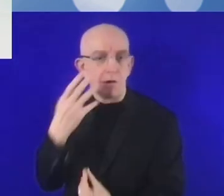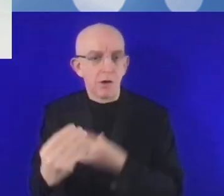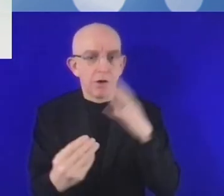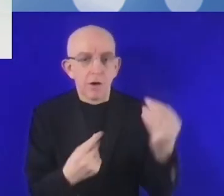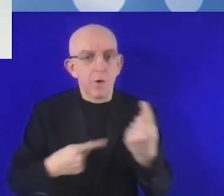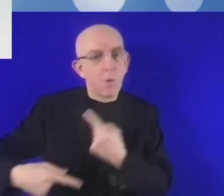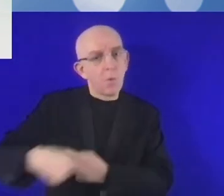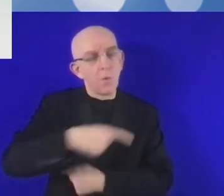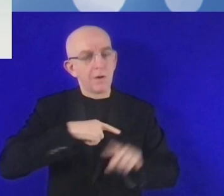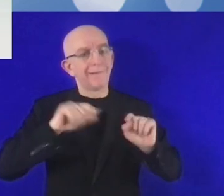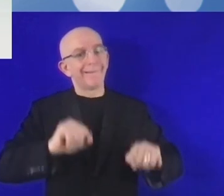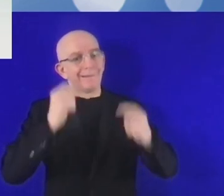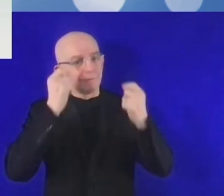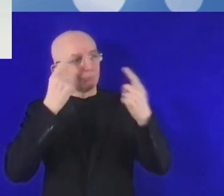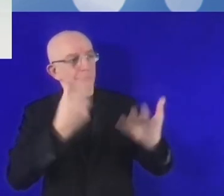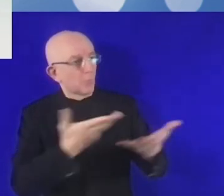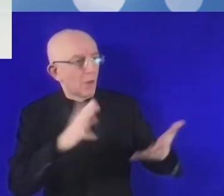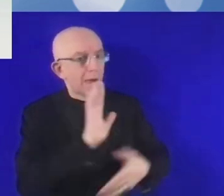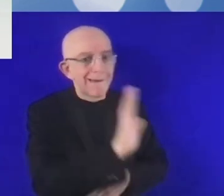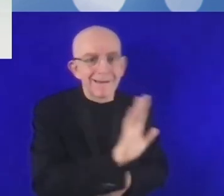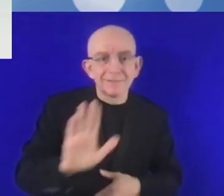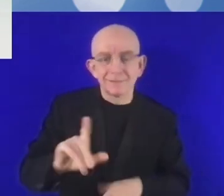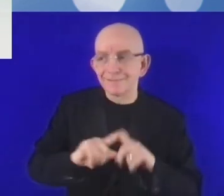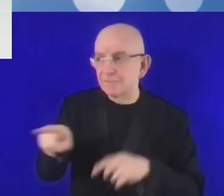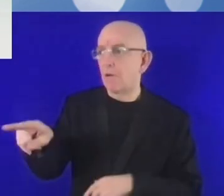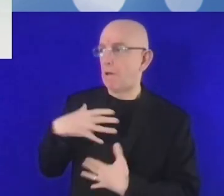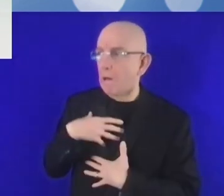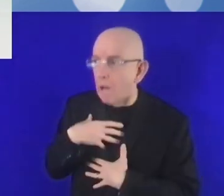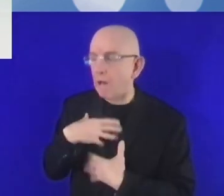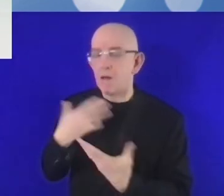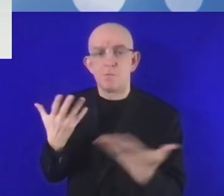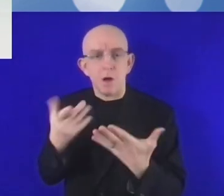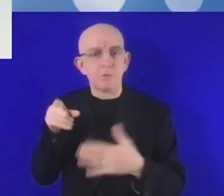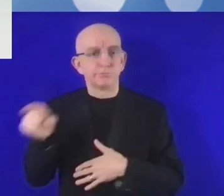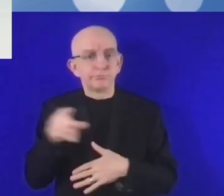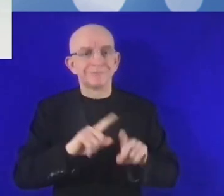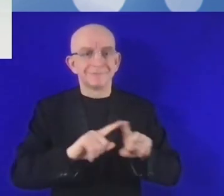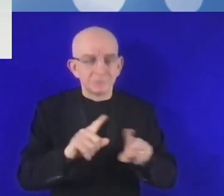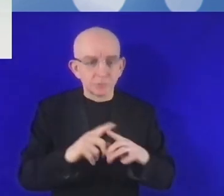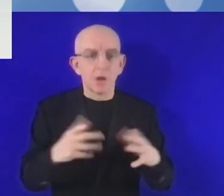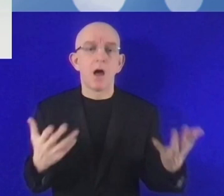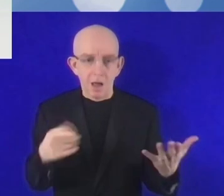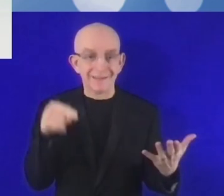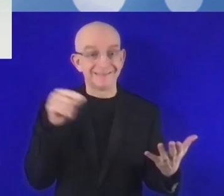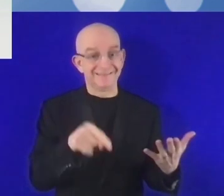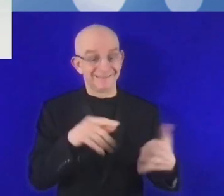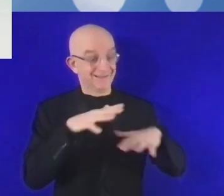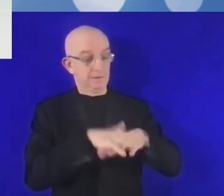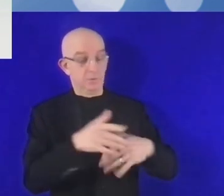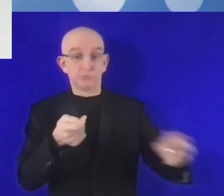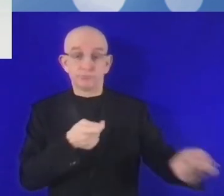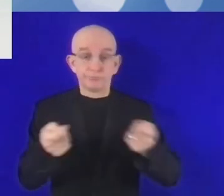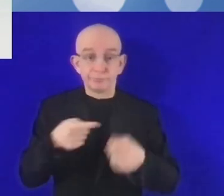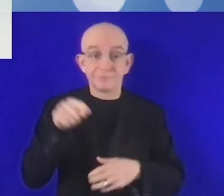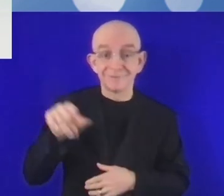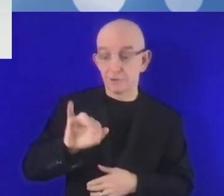And just like the network operators in the RIPE community coordinate to ensure that we can all connect, we need to foster